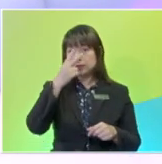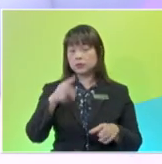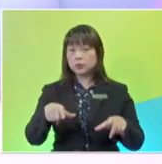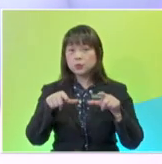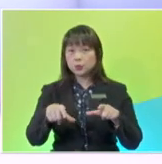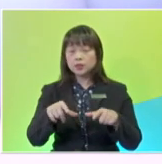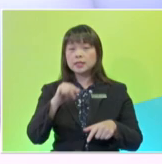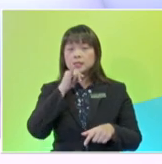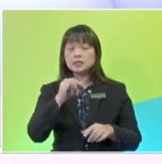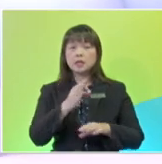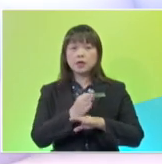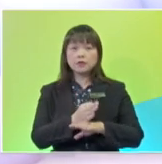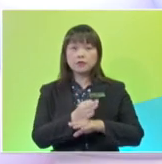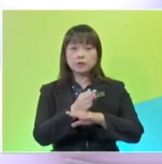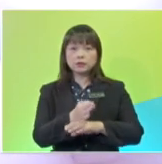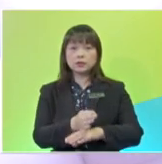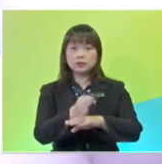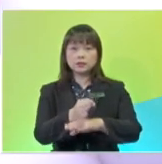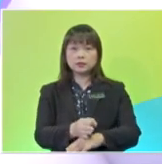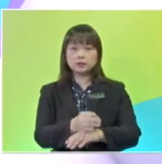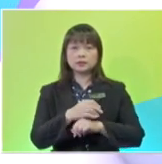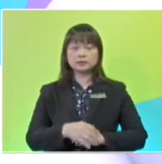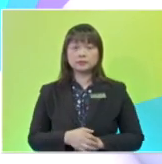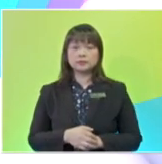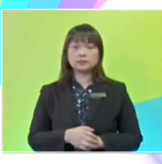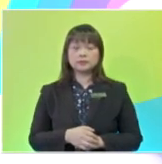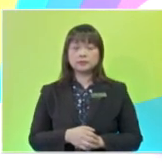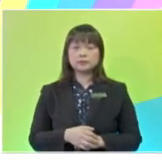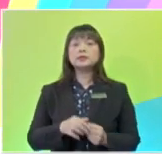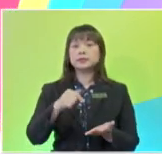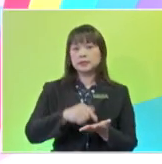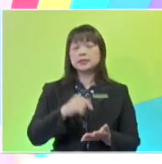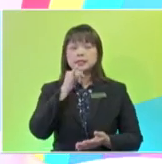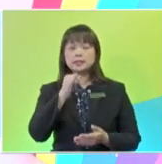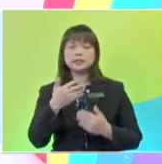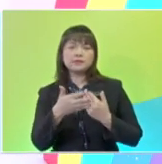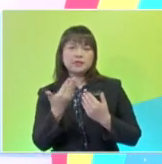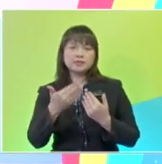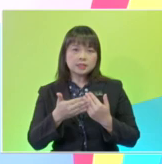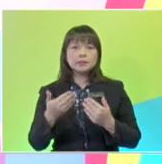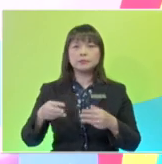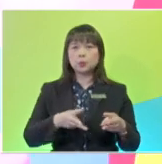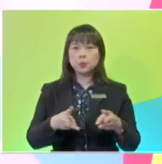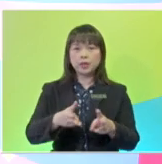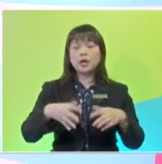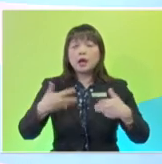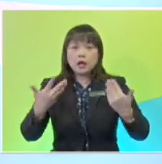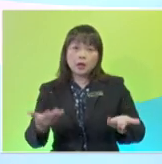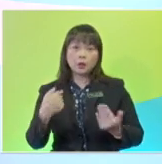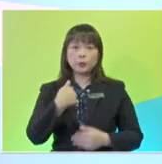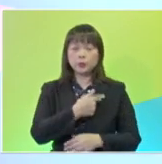Yeah. So this is a simple way of how to remove the wood. Debris. Yeah. Right. Okay.